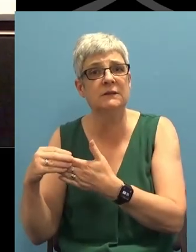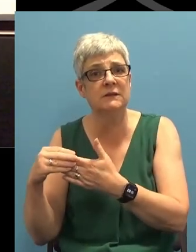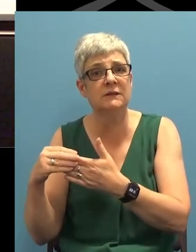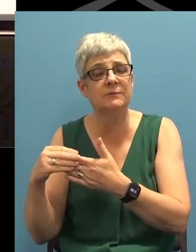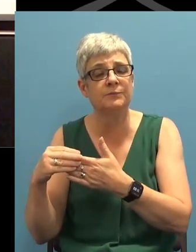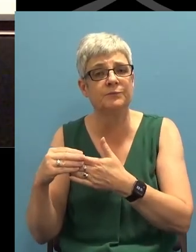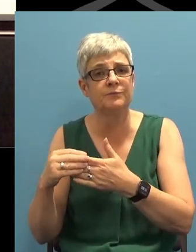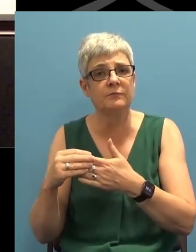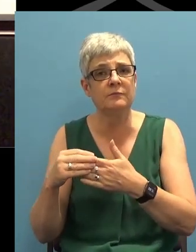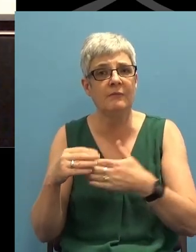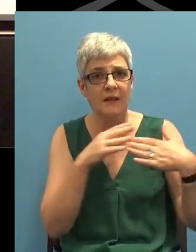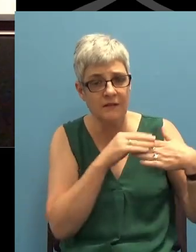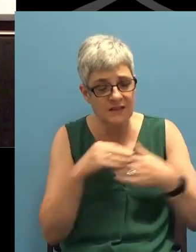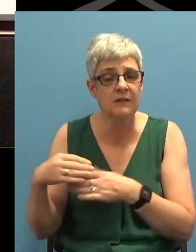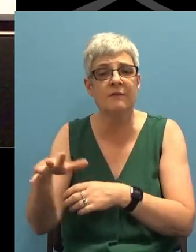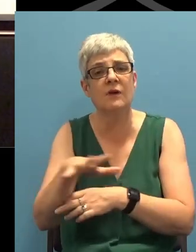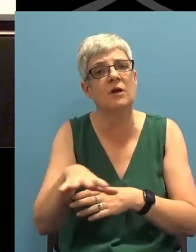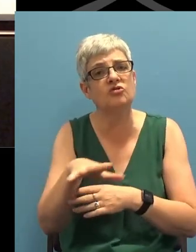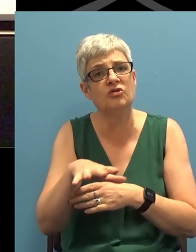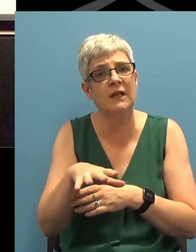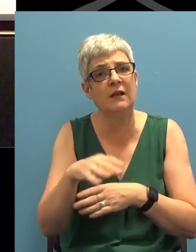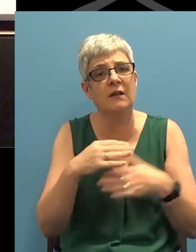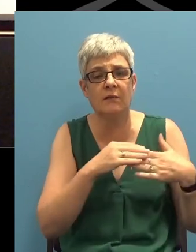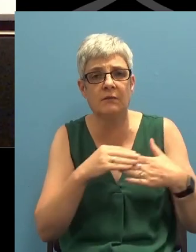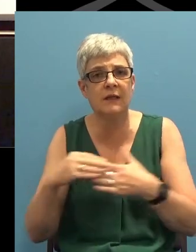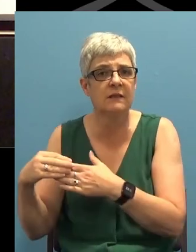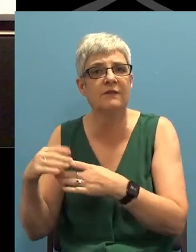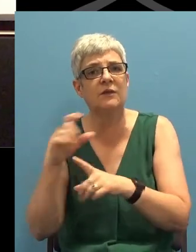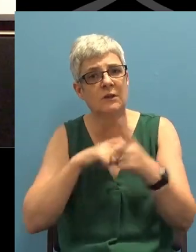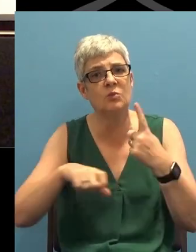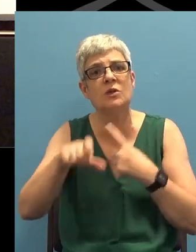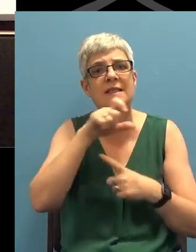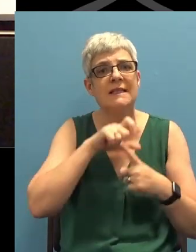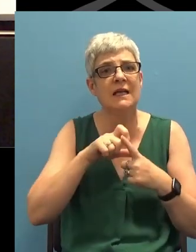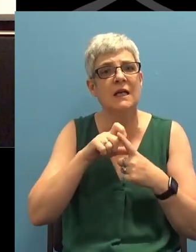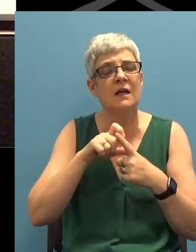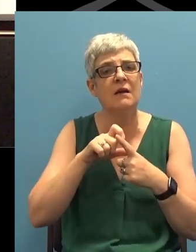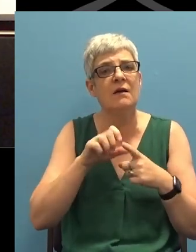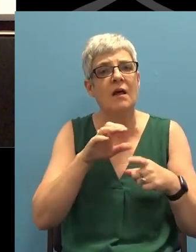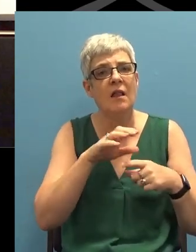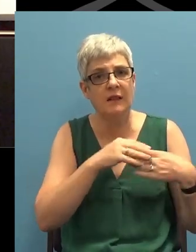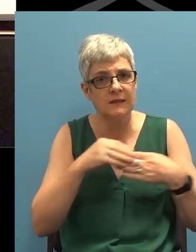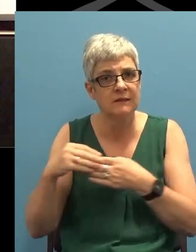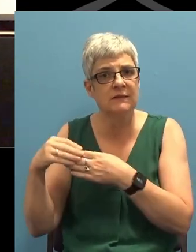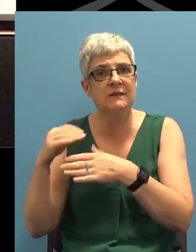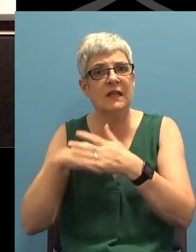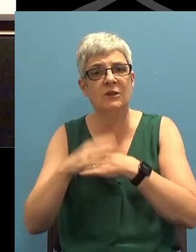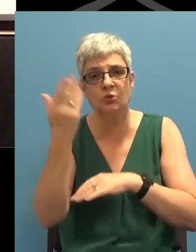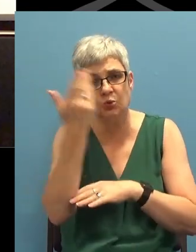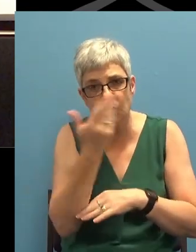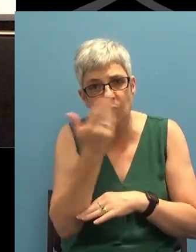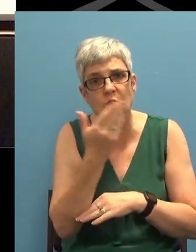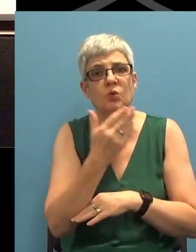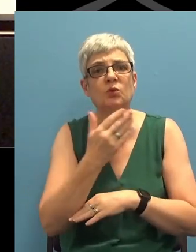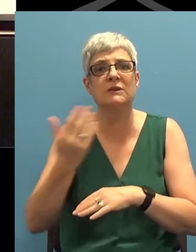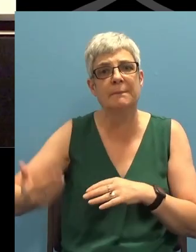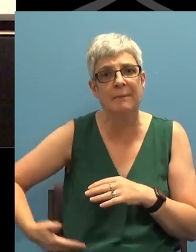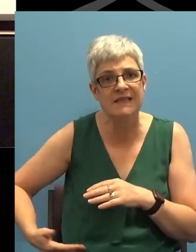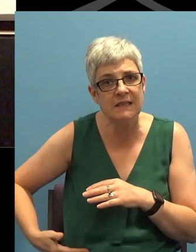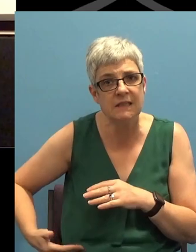in leadership in our country, in leadership in our community, in leadership in our schools and